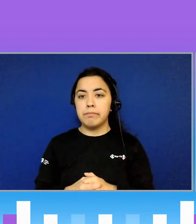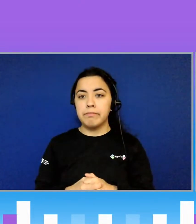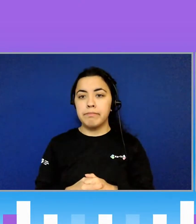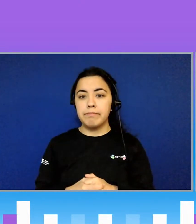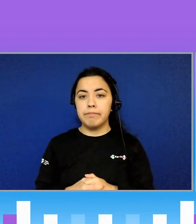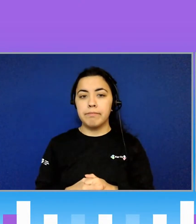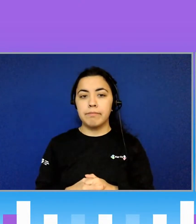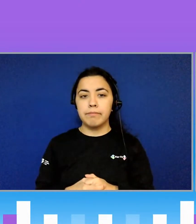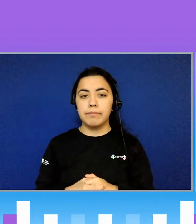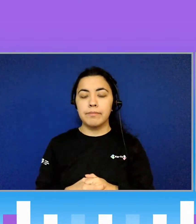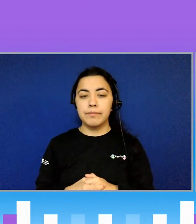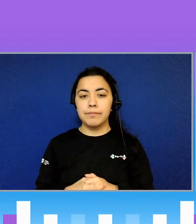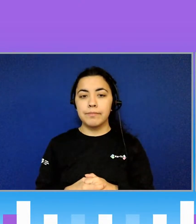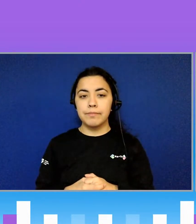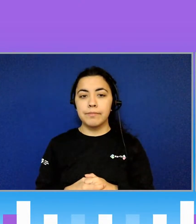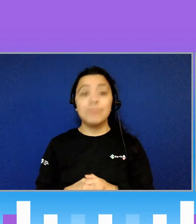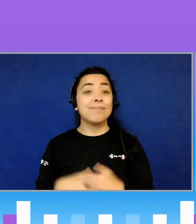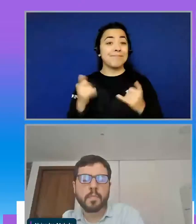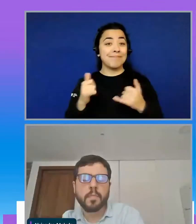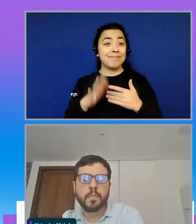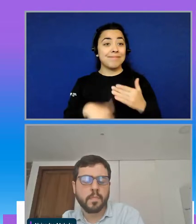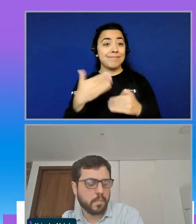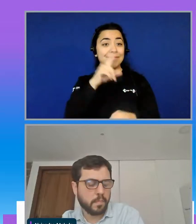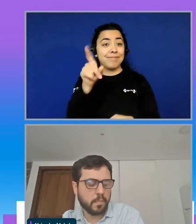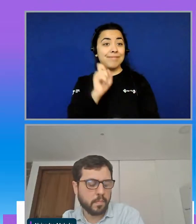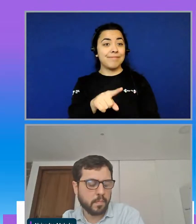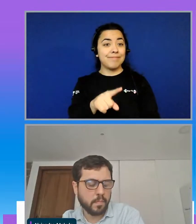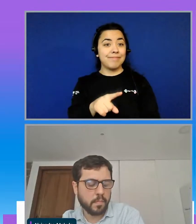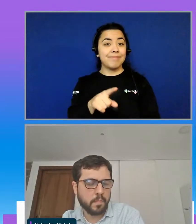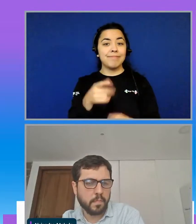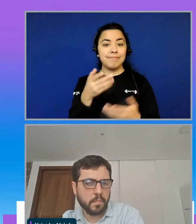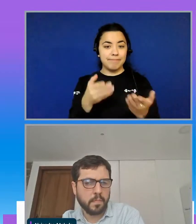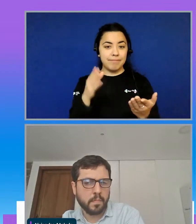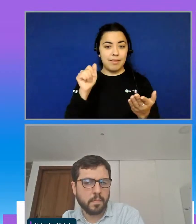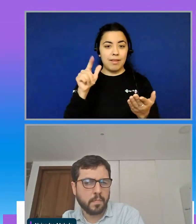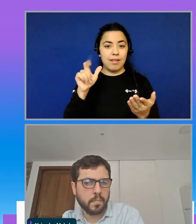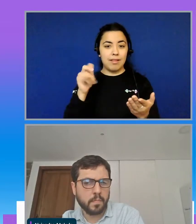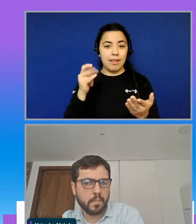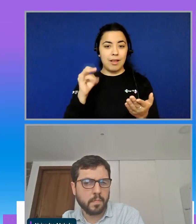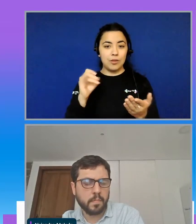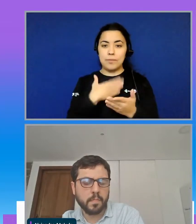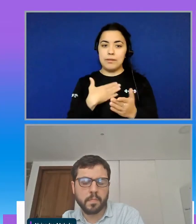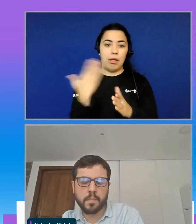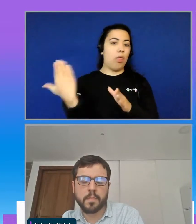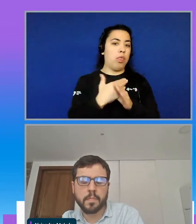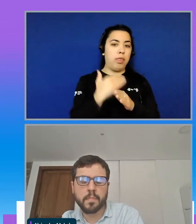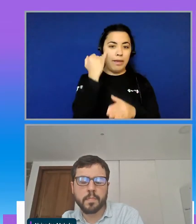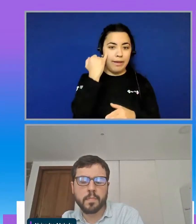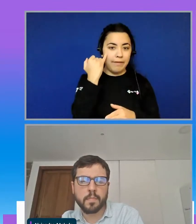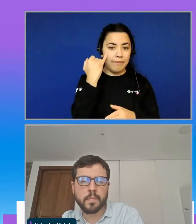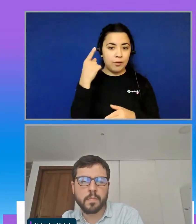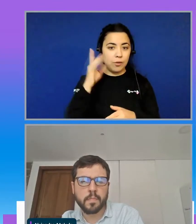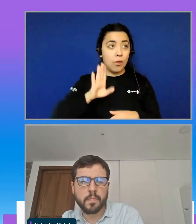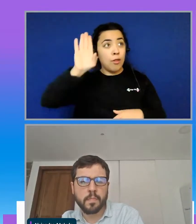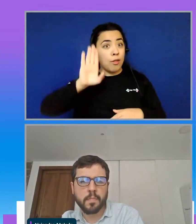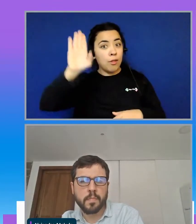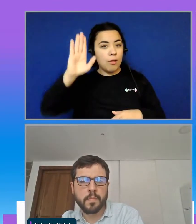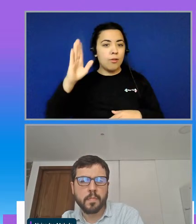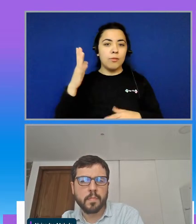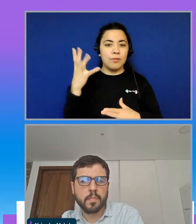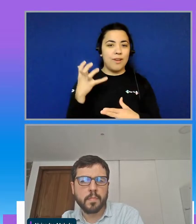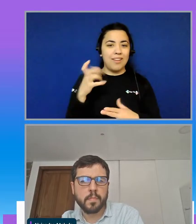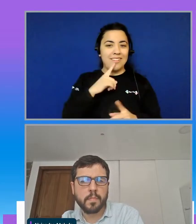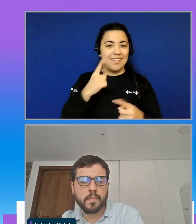Fantastic. I'll move on to the next question. Alejandro, Matthew, please interrupt me if you at any point want to also jump in with an